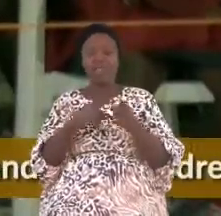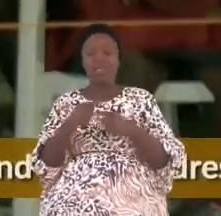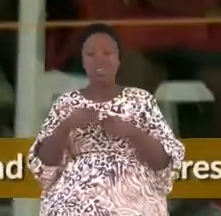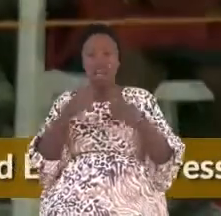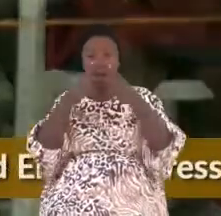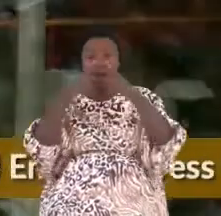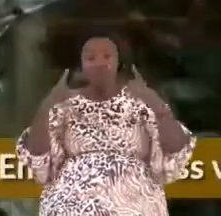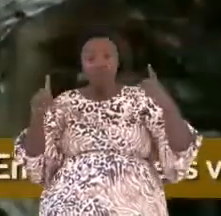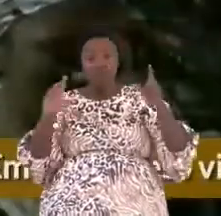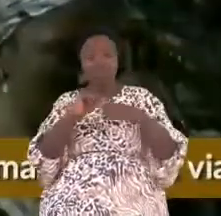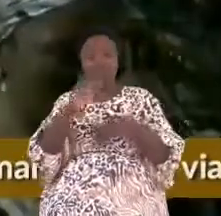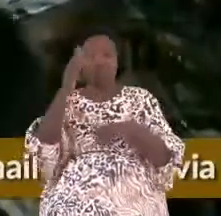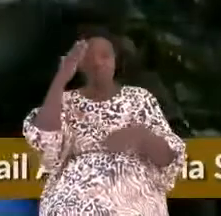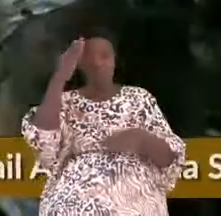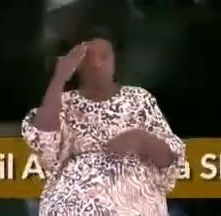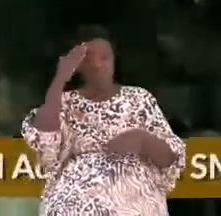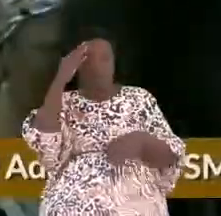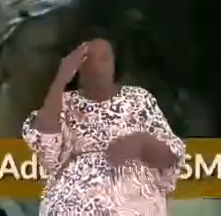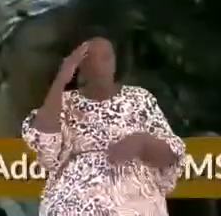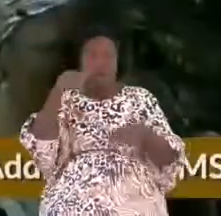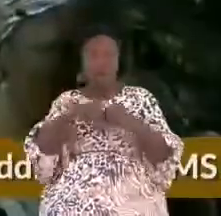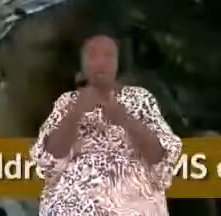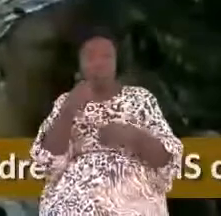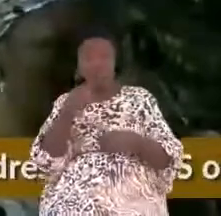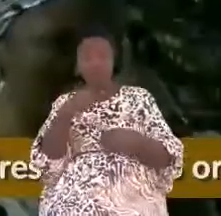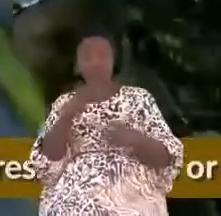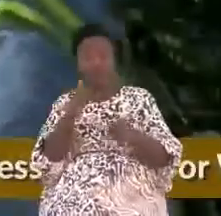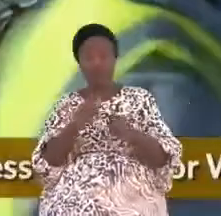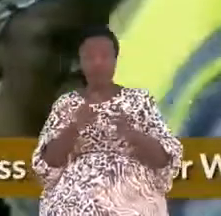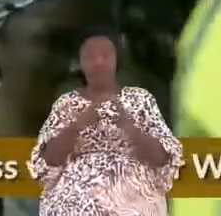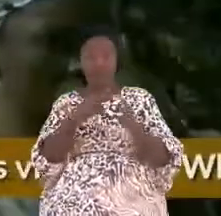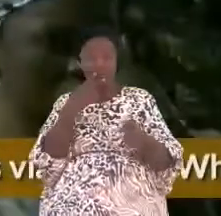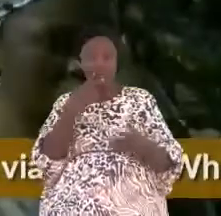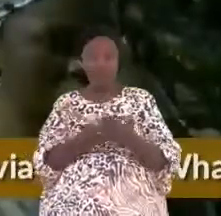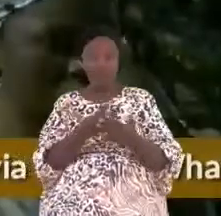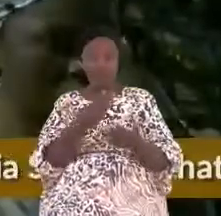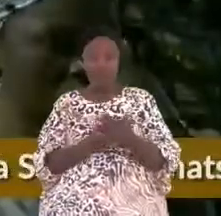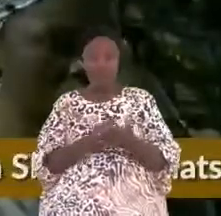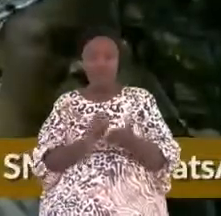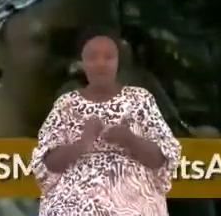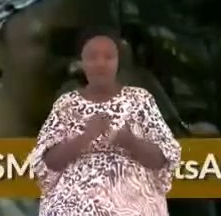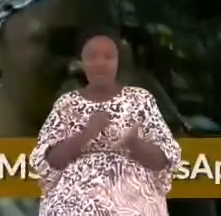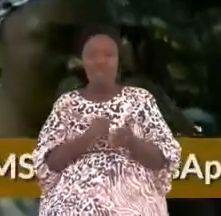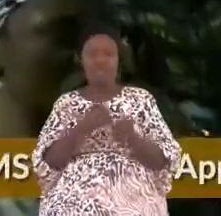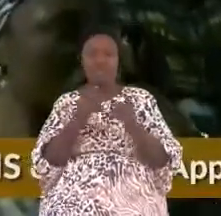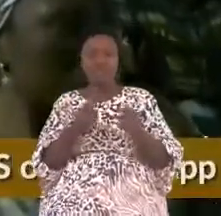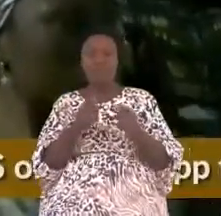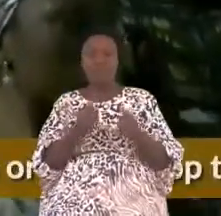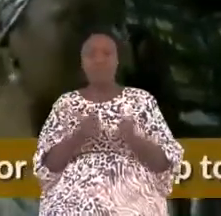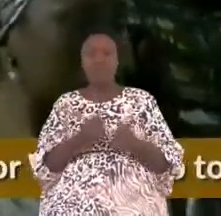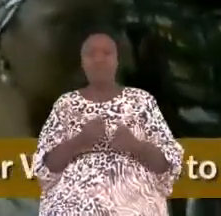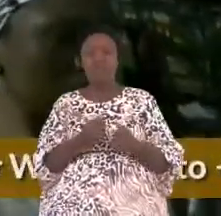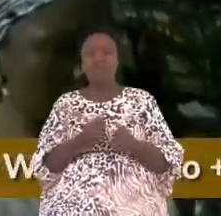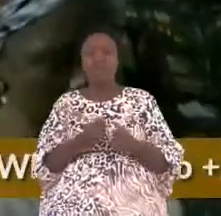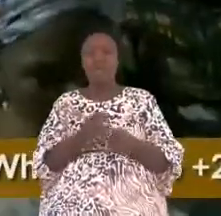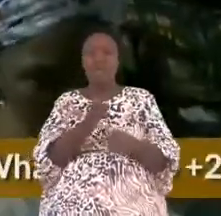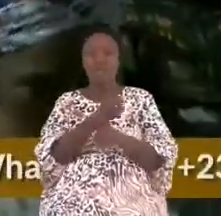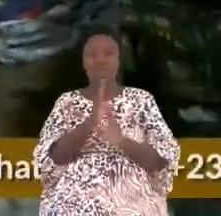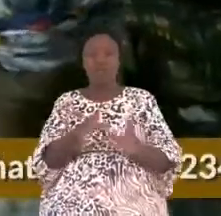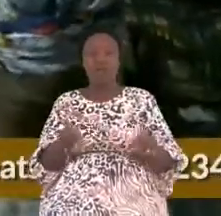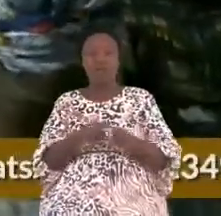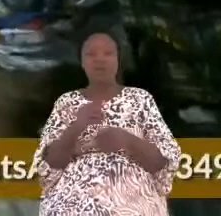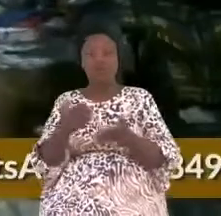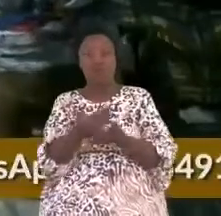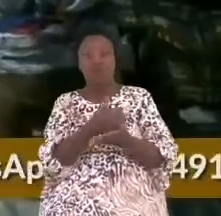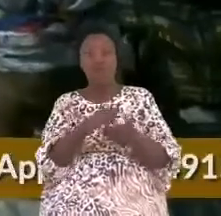understand you feel that very quickly clearly counselors as you collect you check